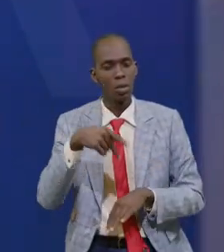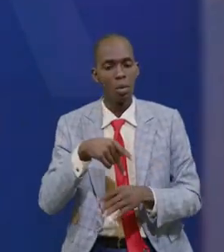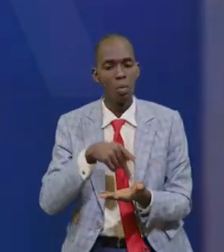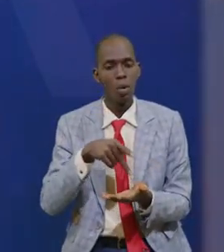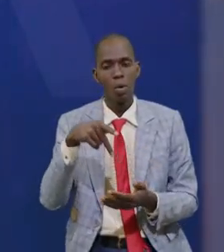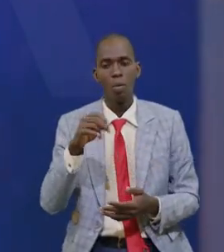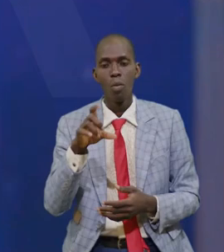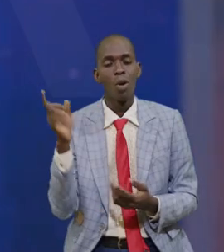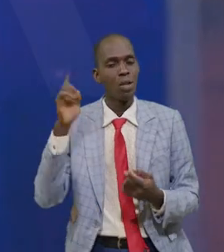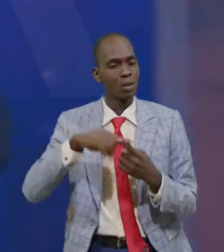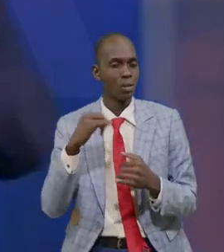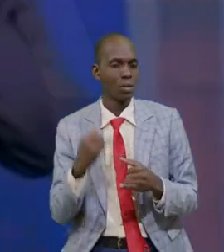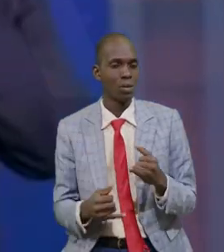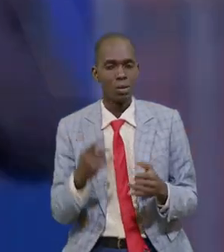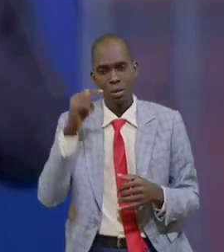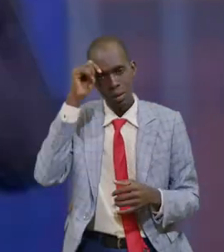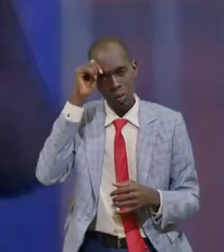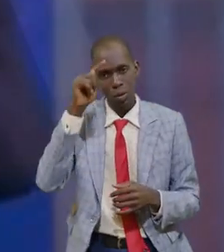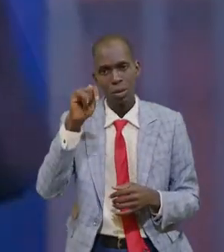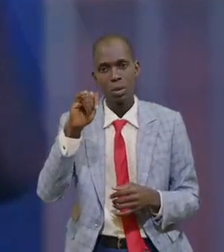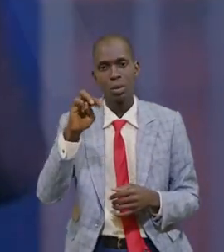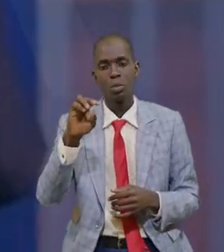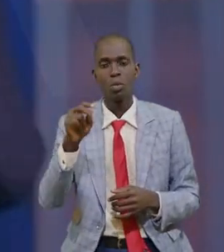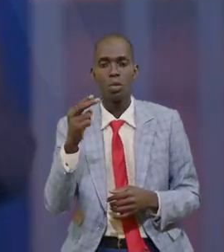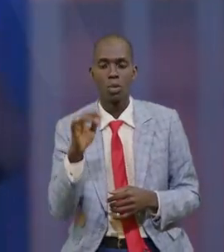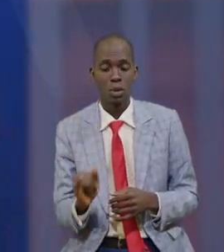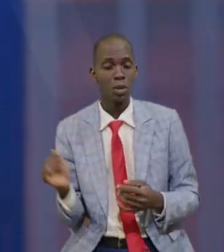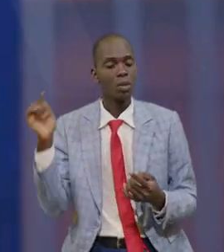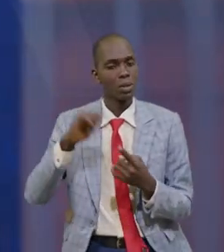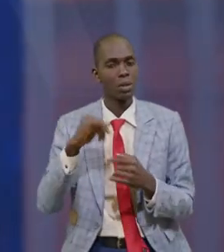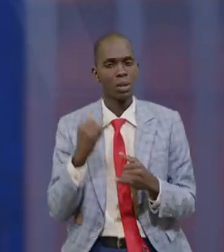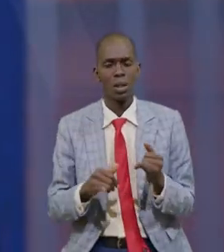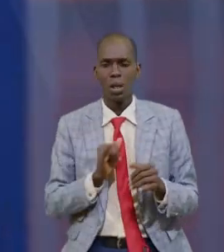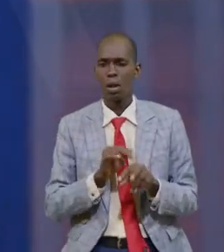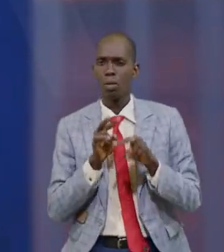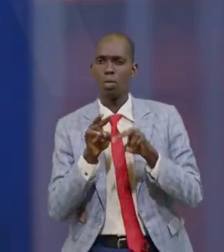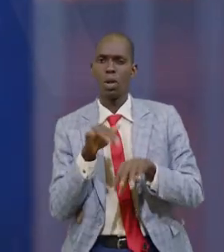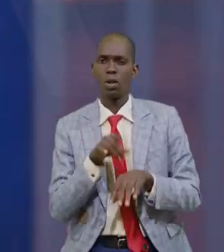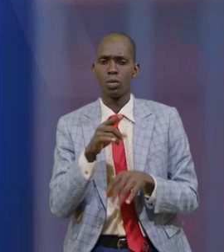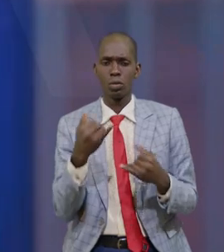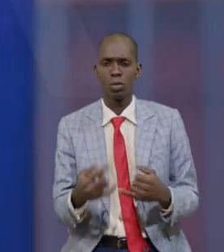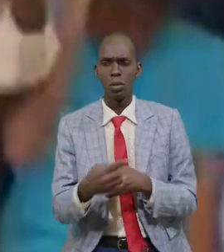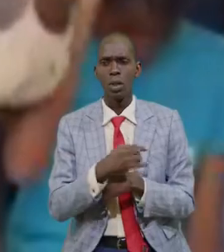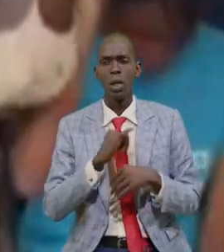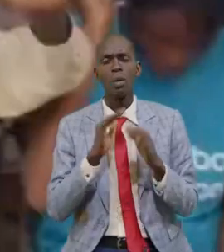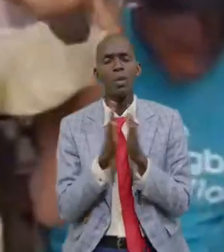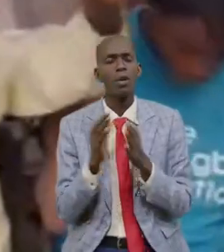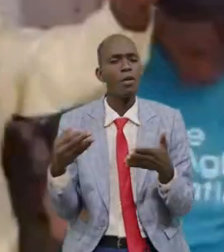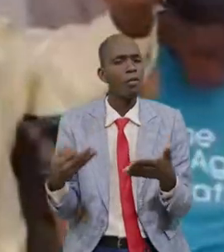Look at Timothy there until the end. And I look at you today and I pray that a fresh and anointing will come upon